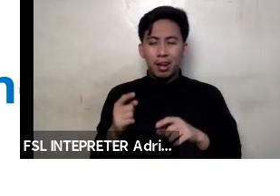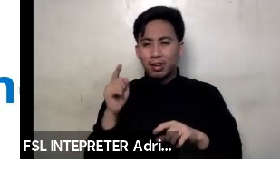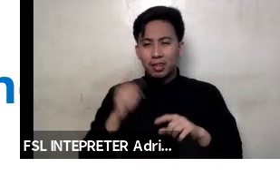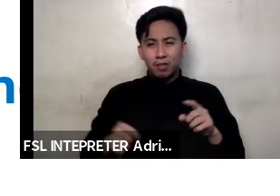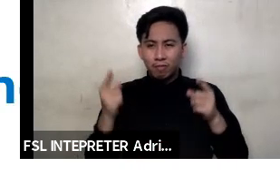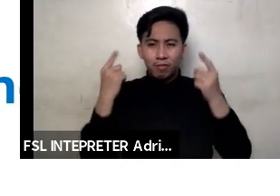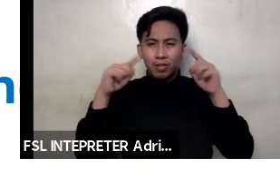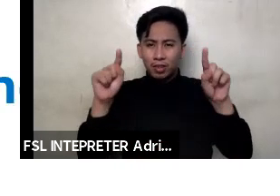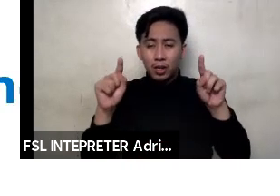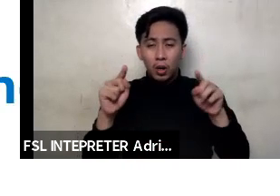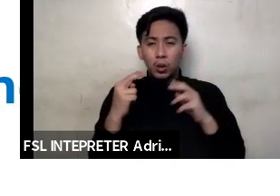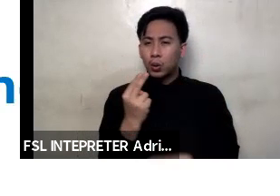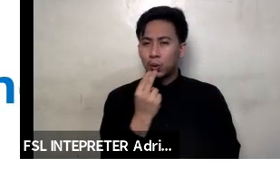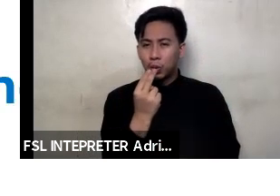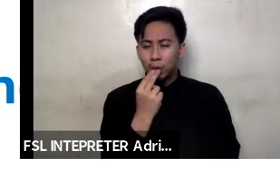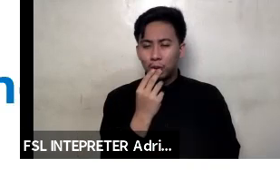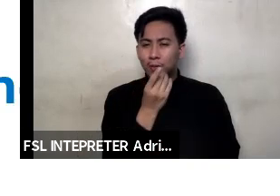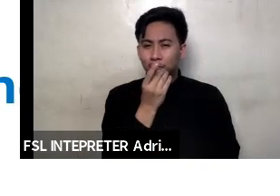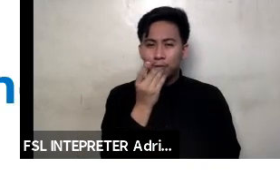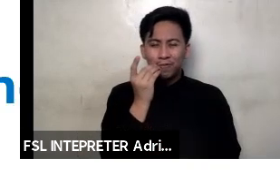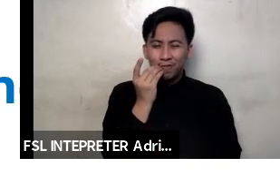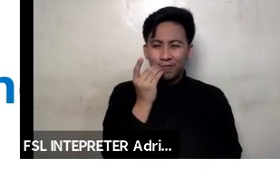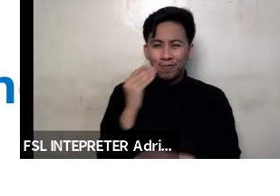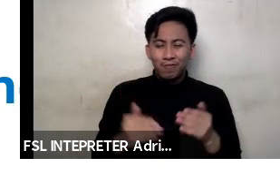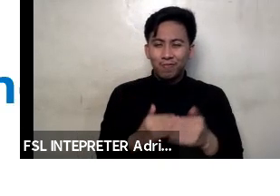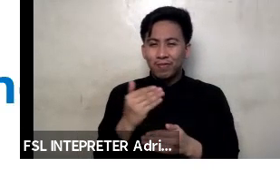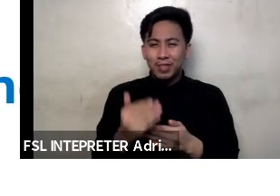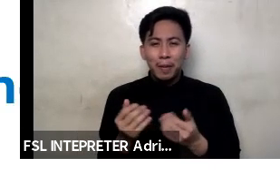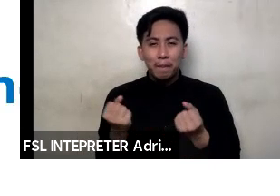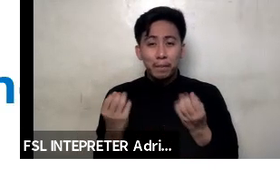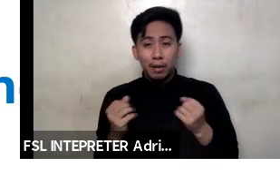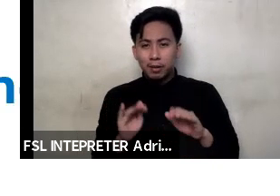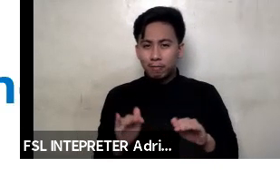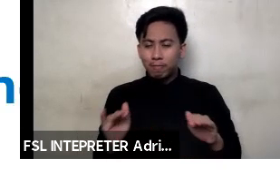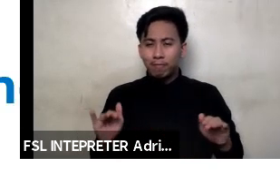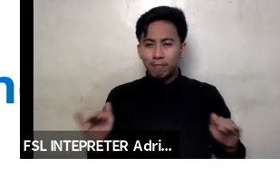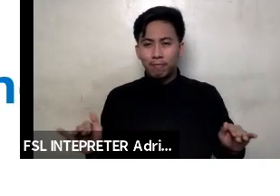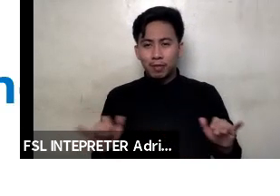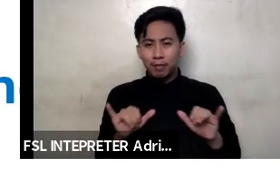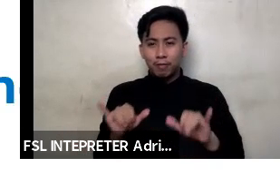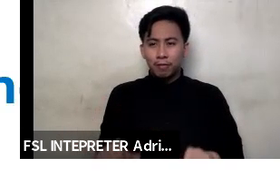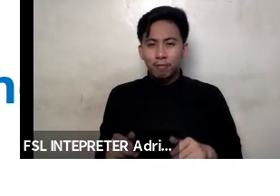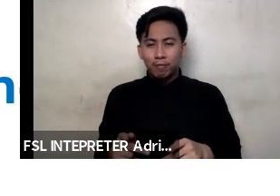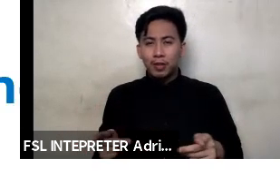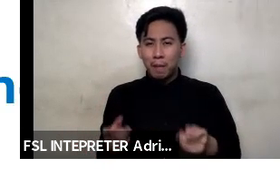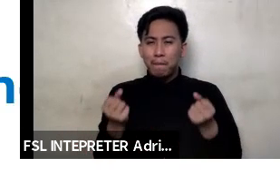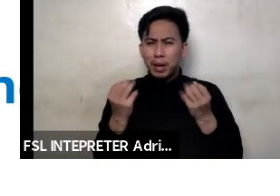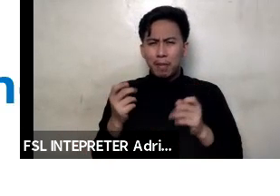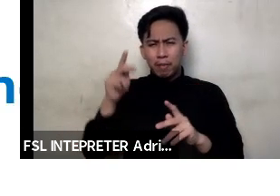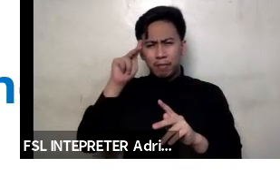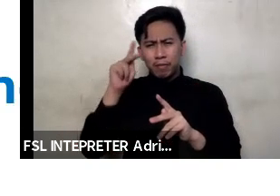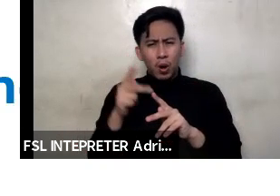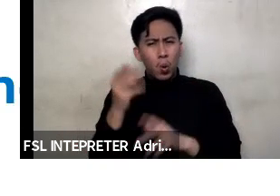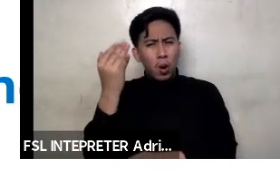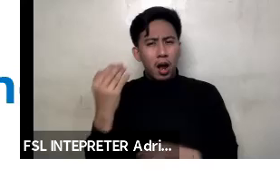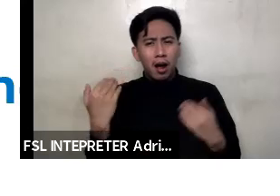ng nutritious diet. Then there are multiple drivers, and most of these children live in those areas with multiple reasons why there is